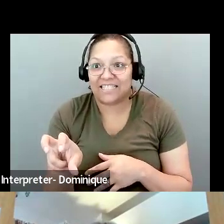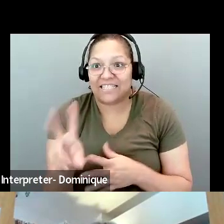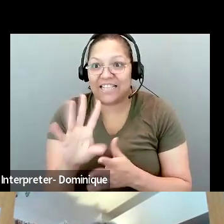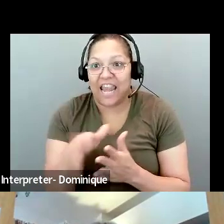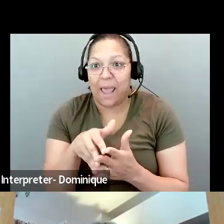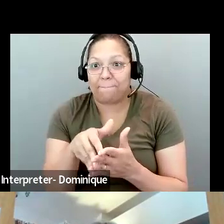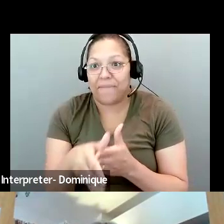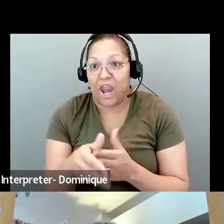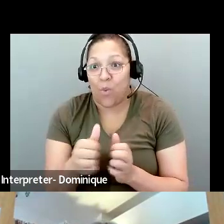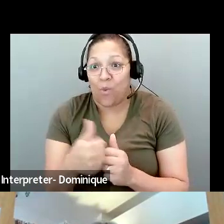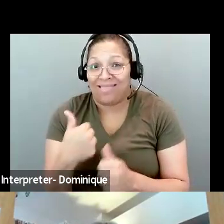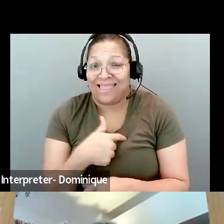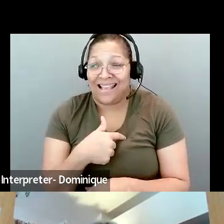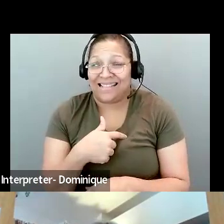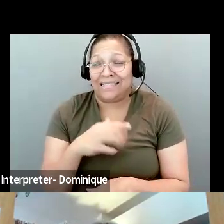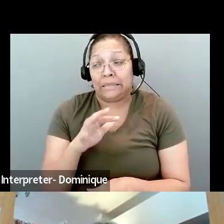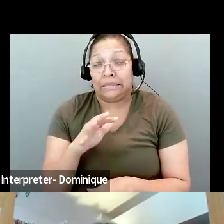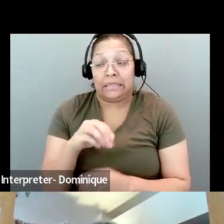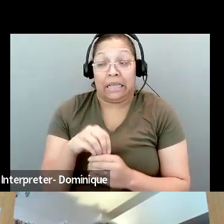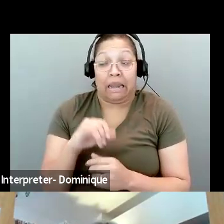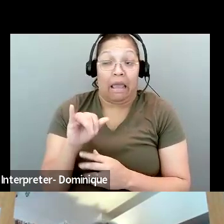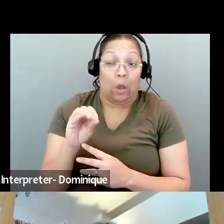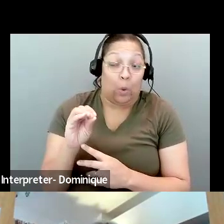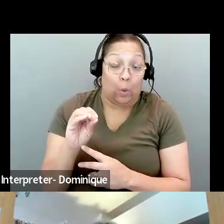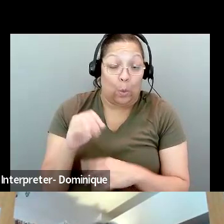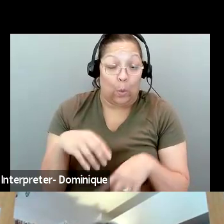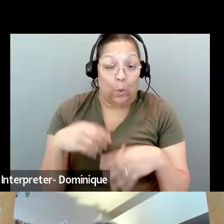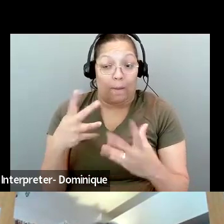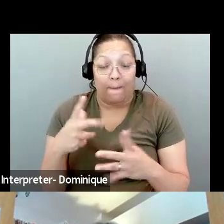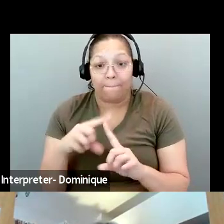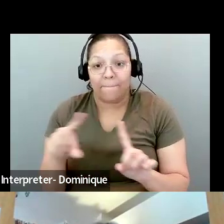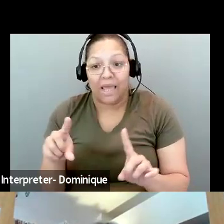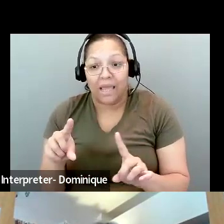with us in IL. But